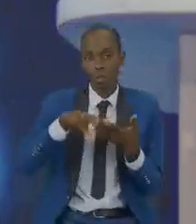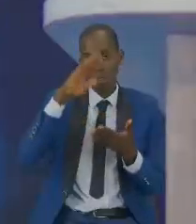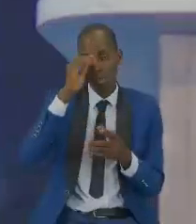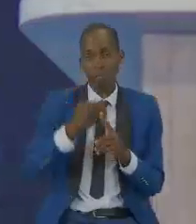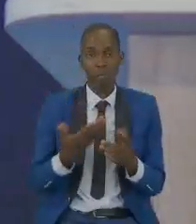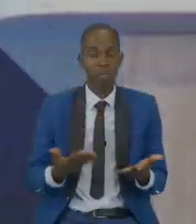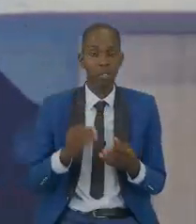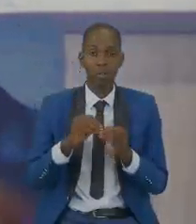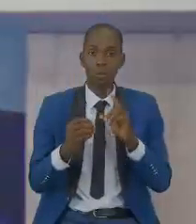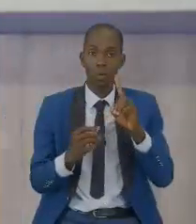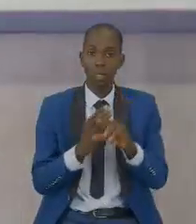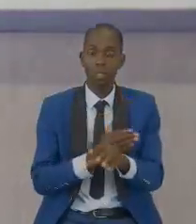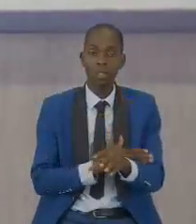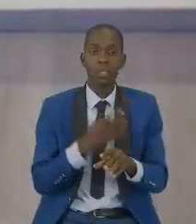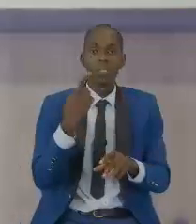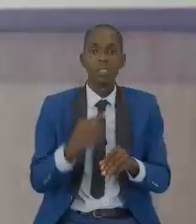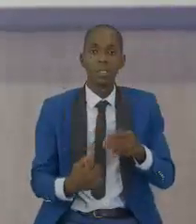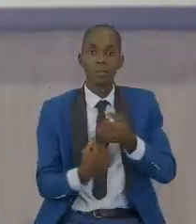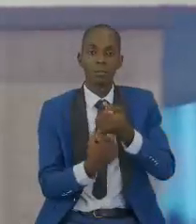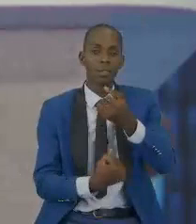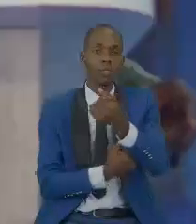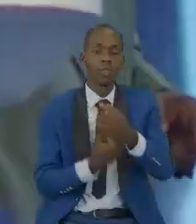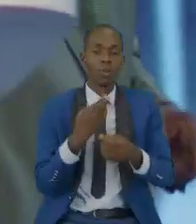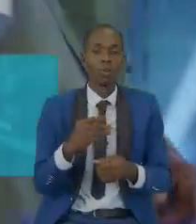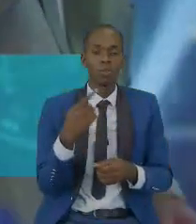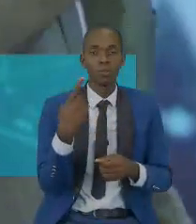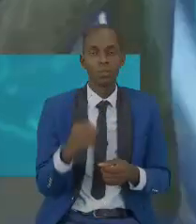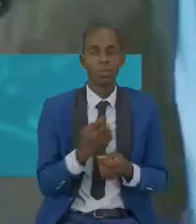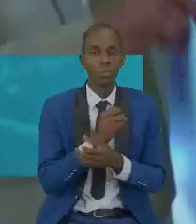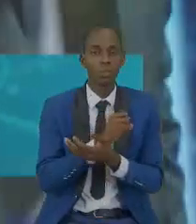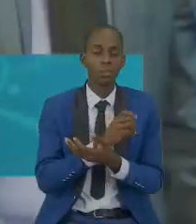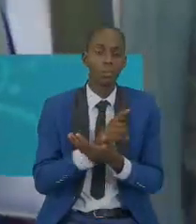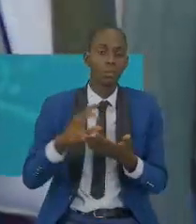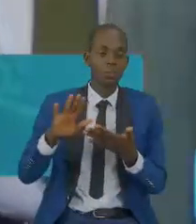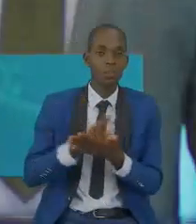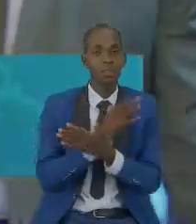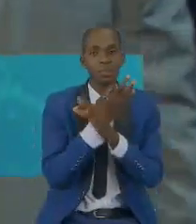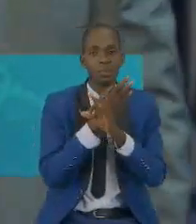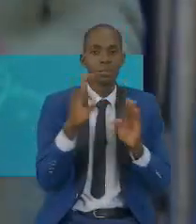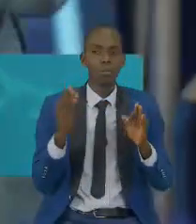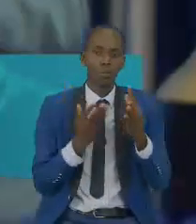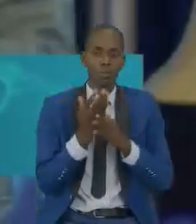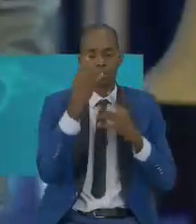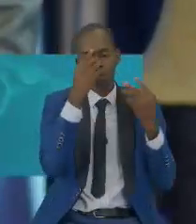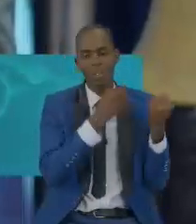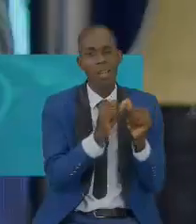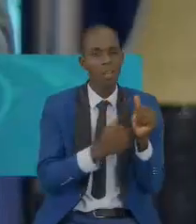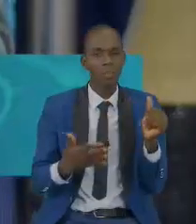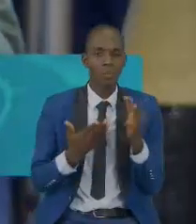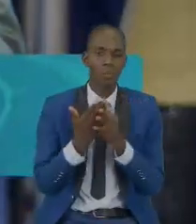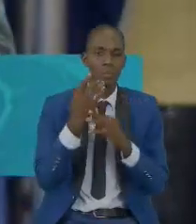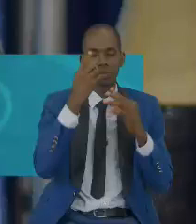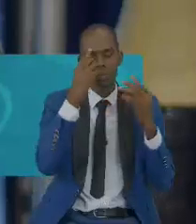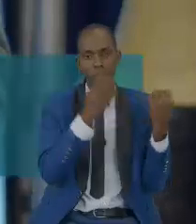Number one, the foundation of supernatural freedom through faith. Everything through faith. Number two,